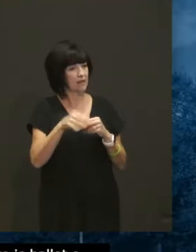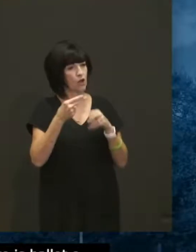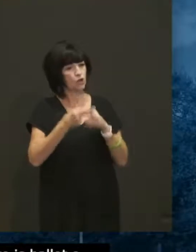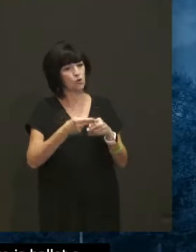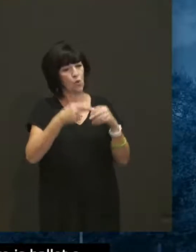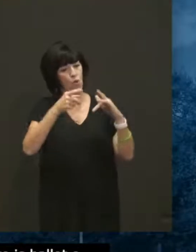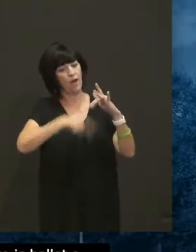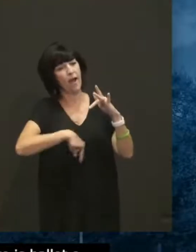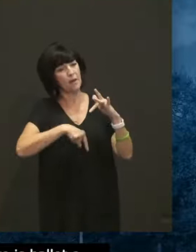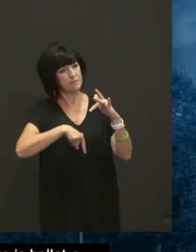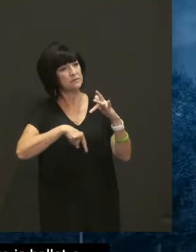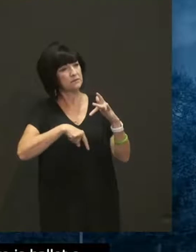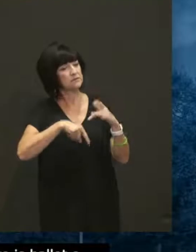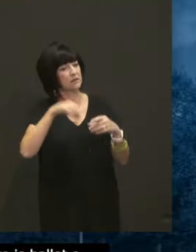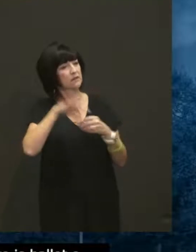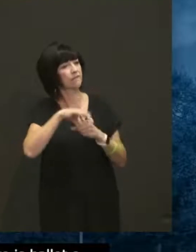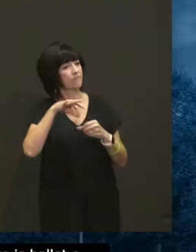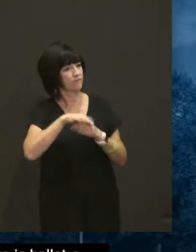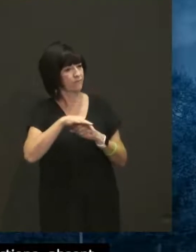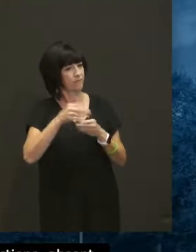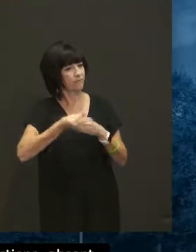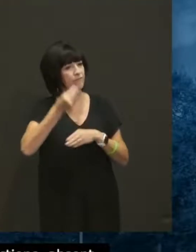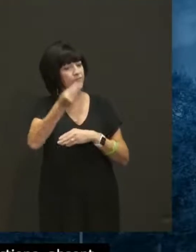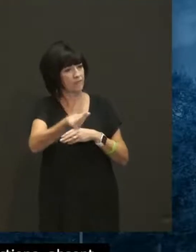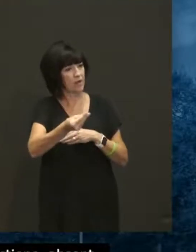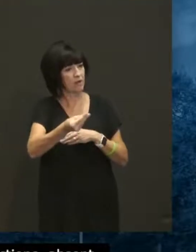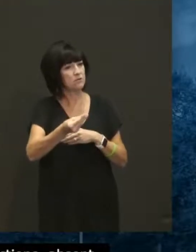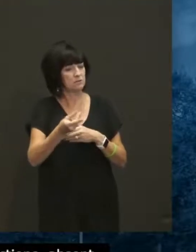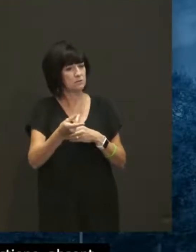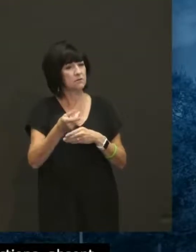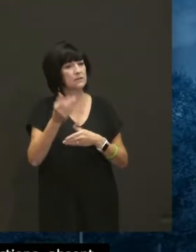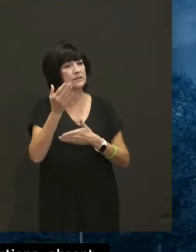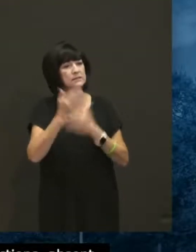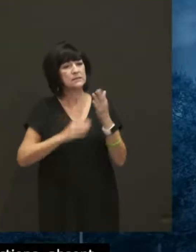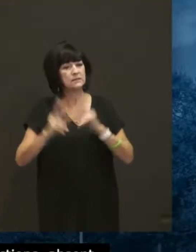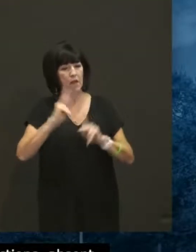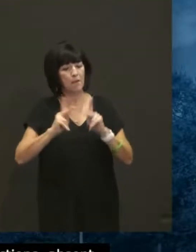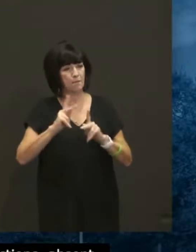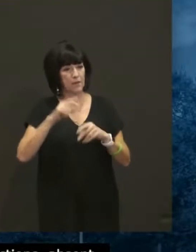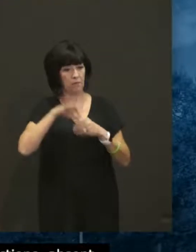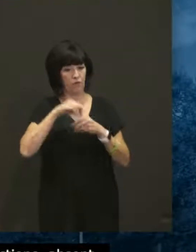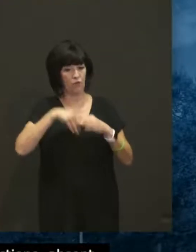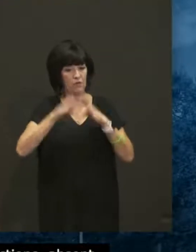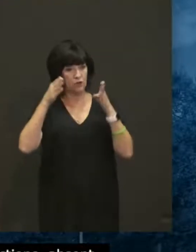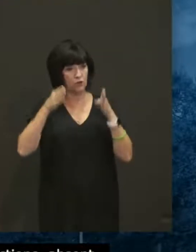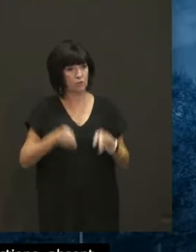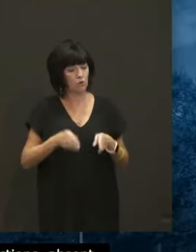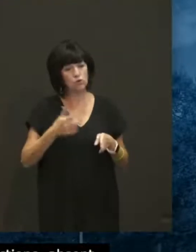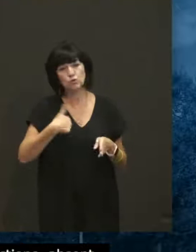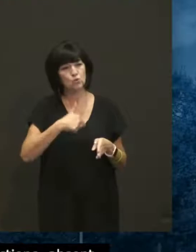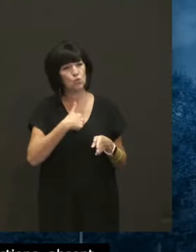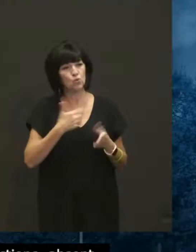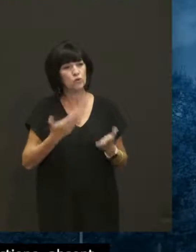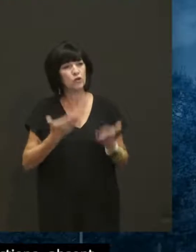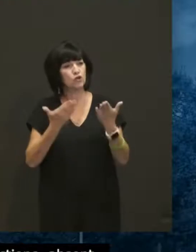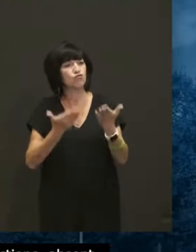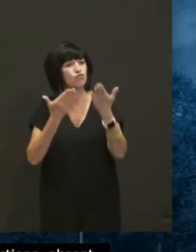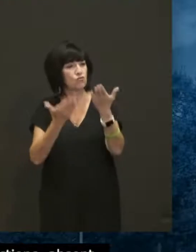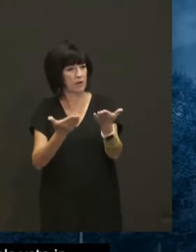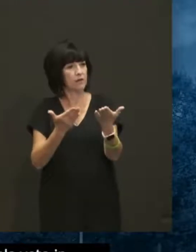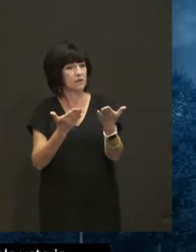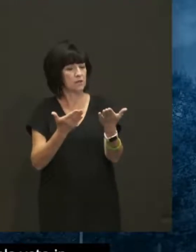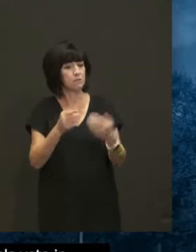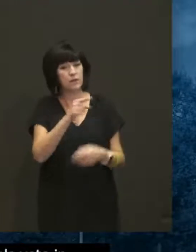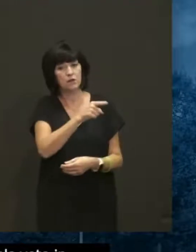a normal process, or whether individuals vote in person. We're recommending that those among the